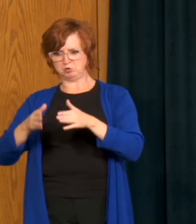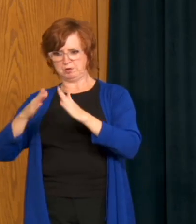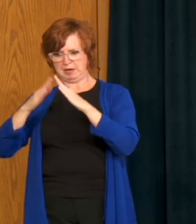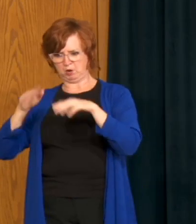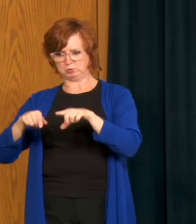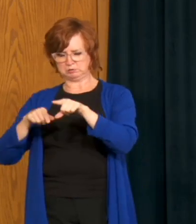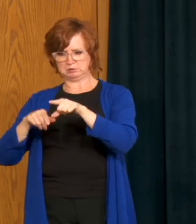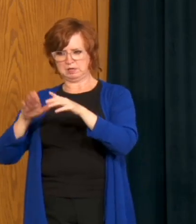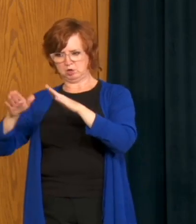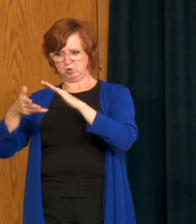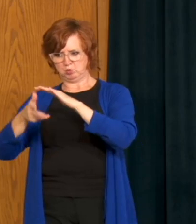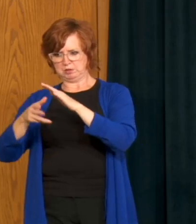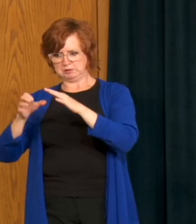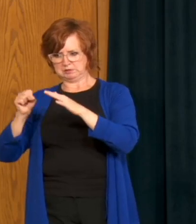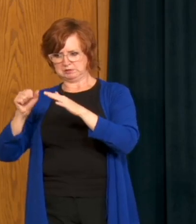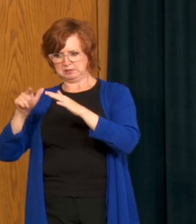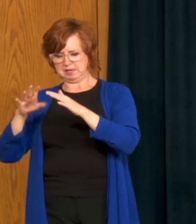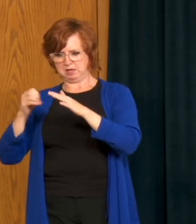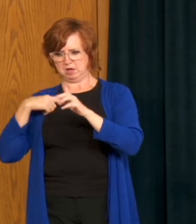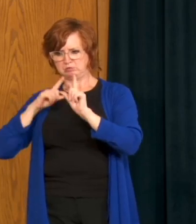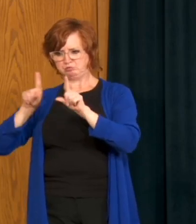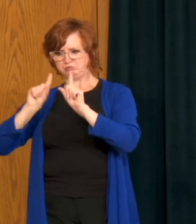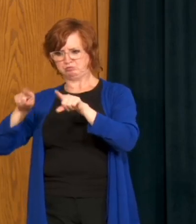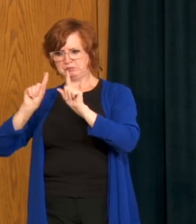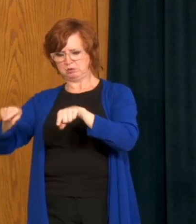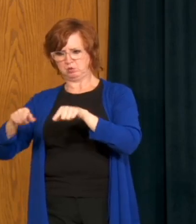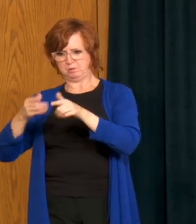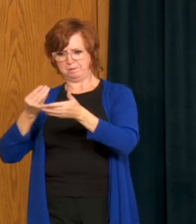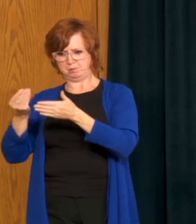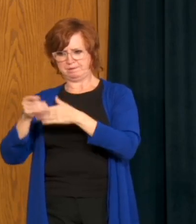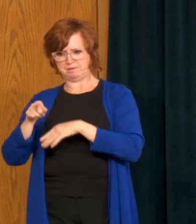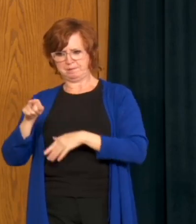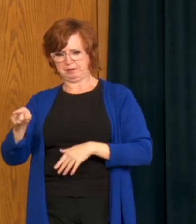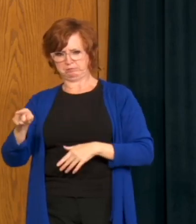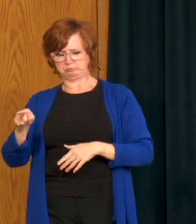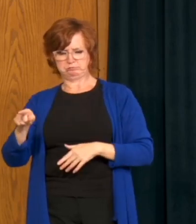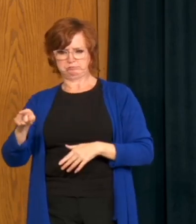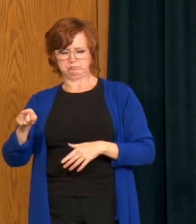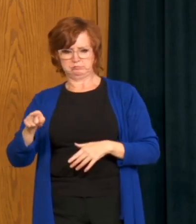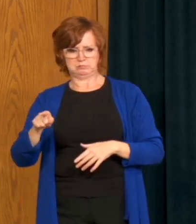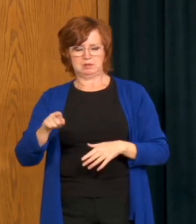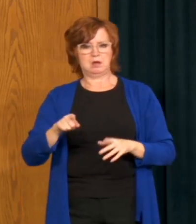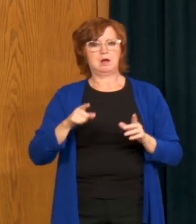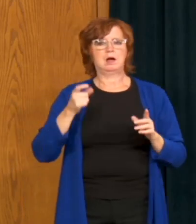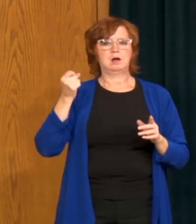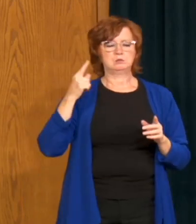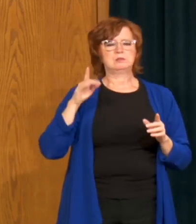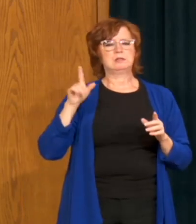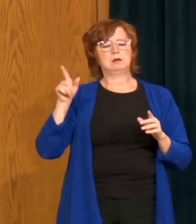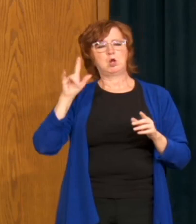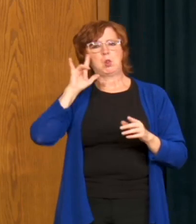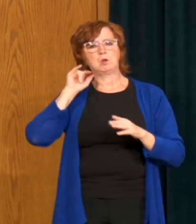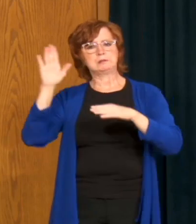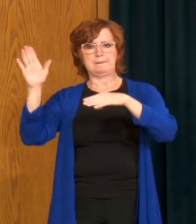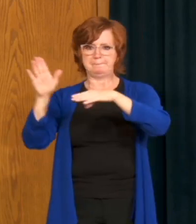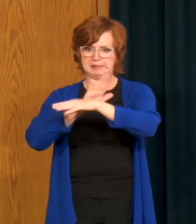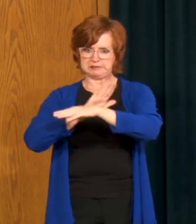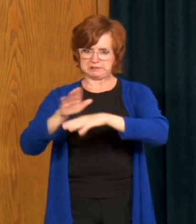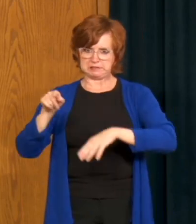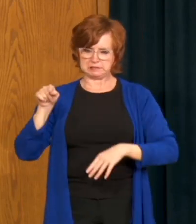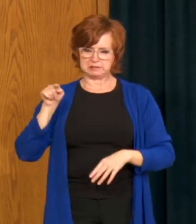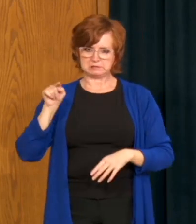And what we have seen, for example, from the retail sector is that businesses have really laid out their business plans really